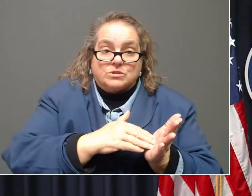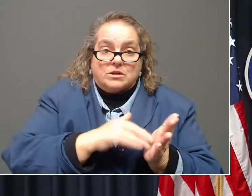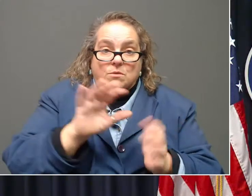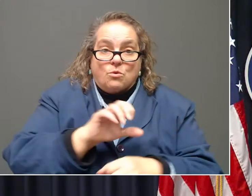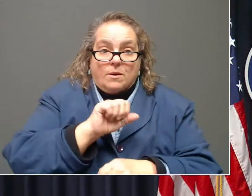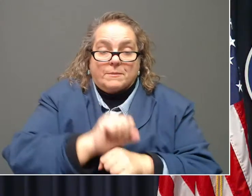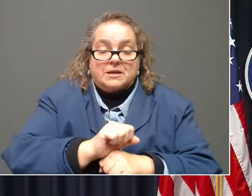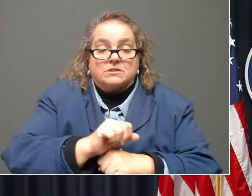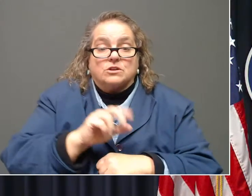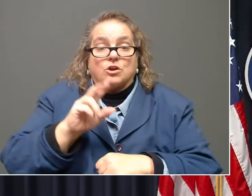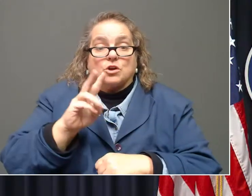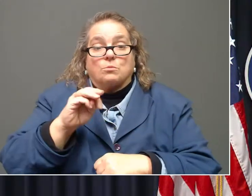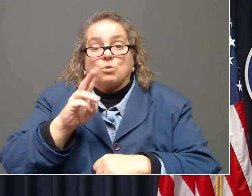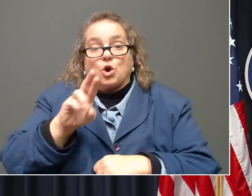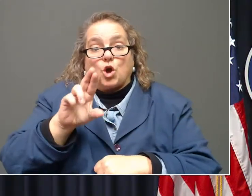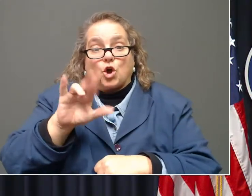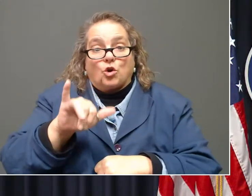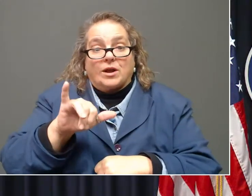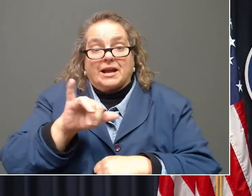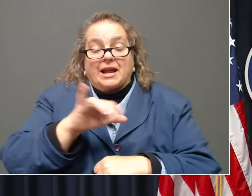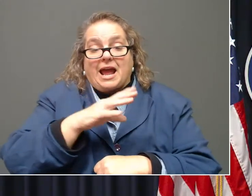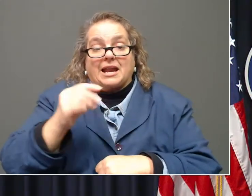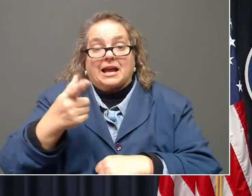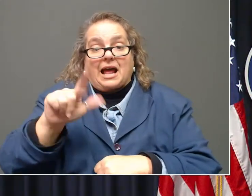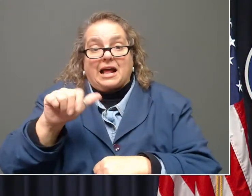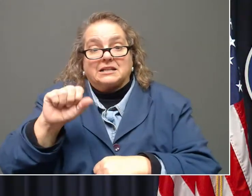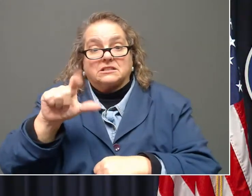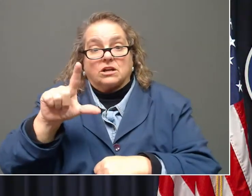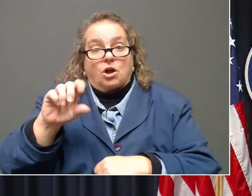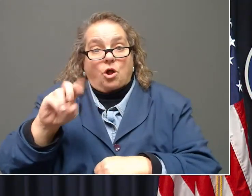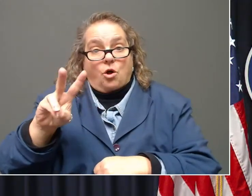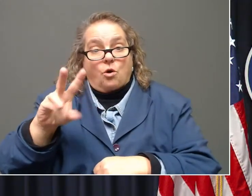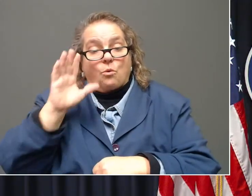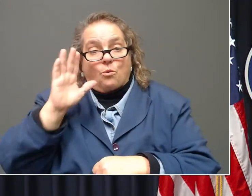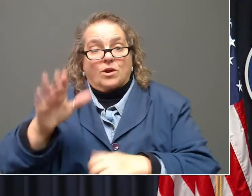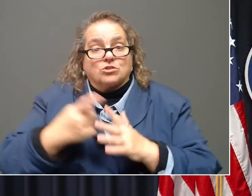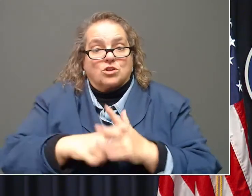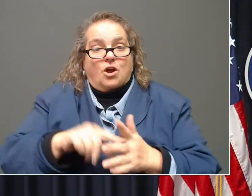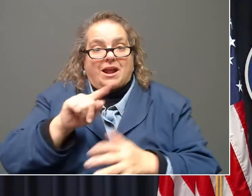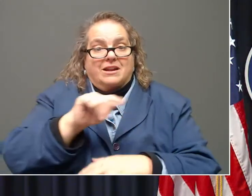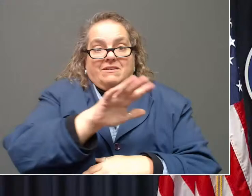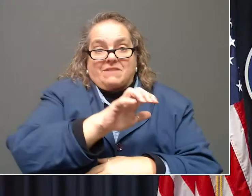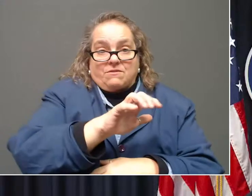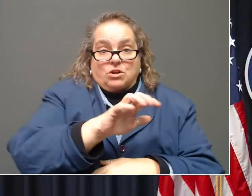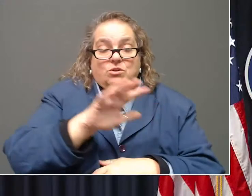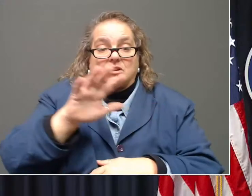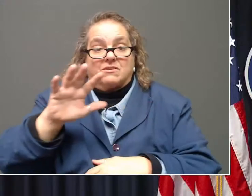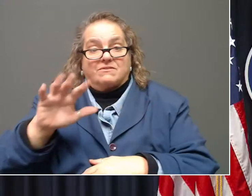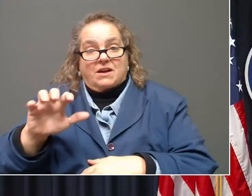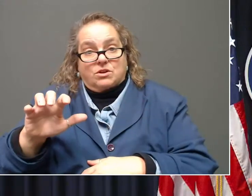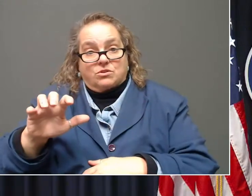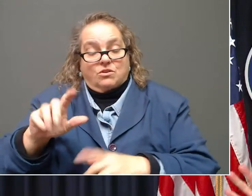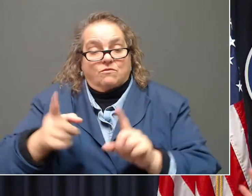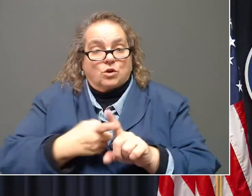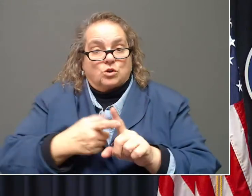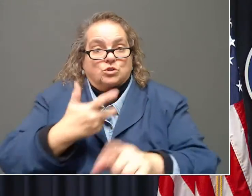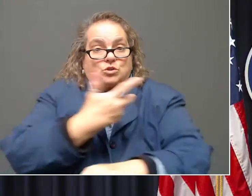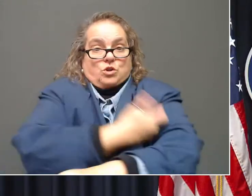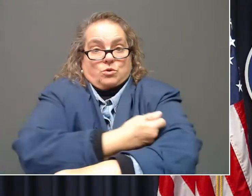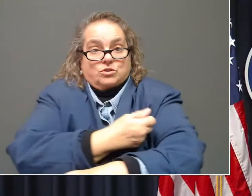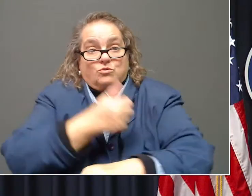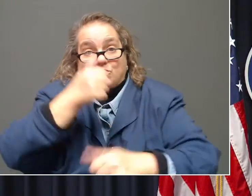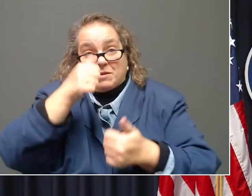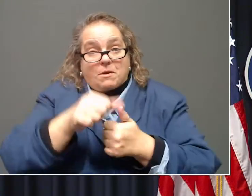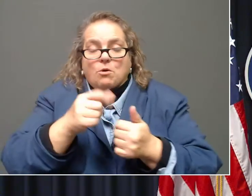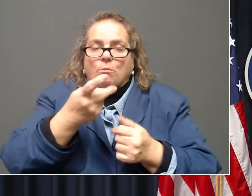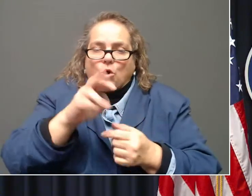These locations that we operate with Kroger can scale up and can do 1,000 or more, well, actually a couple thousand of people a day or more if they were